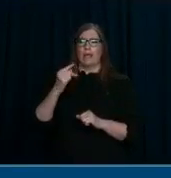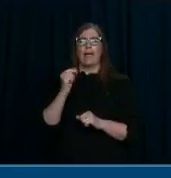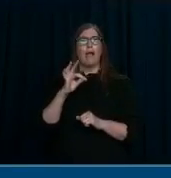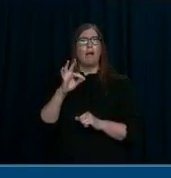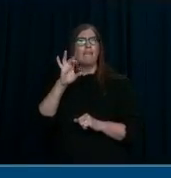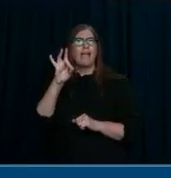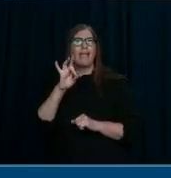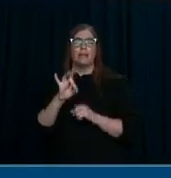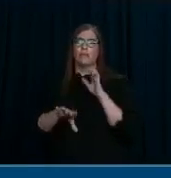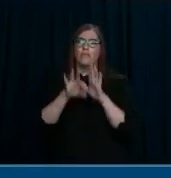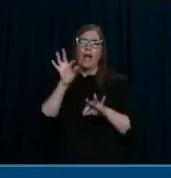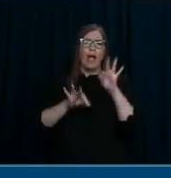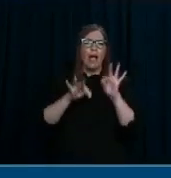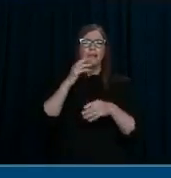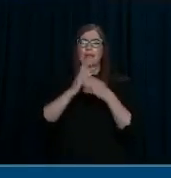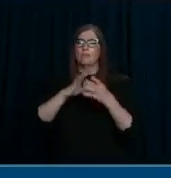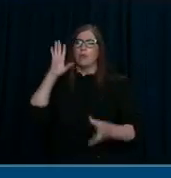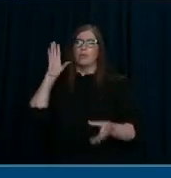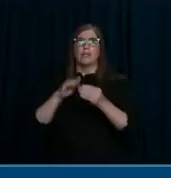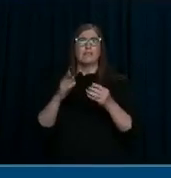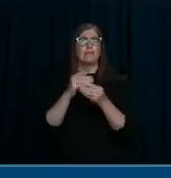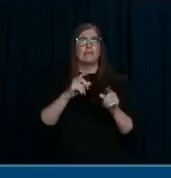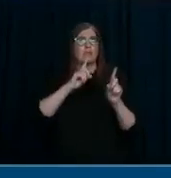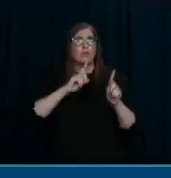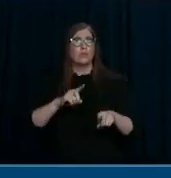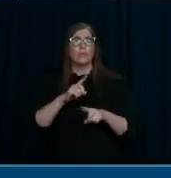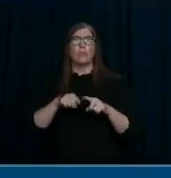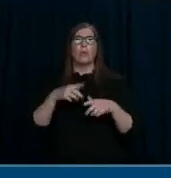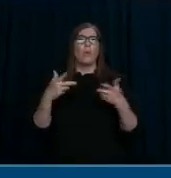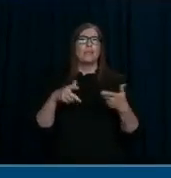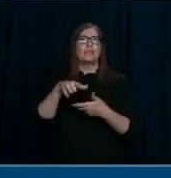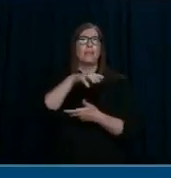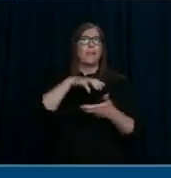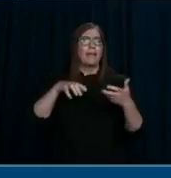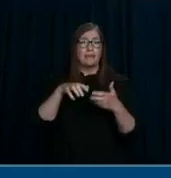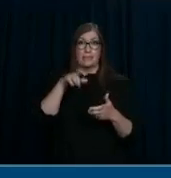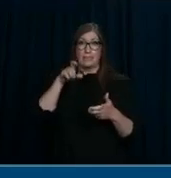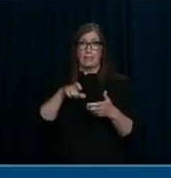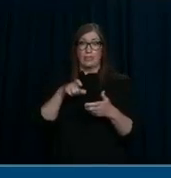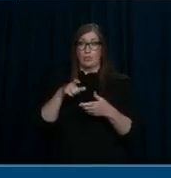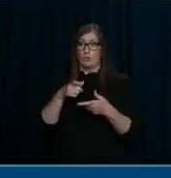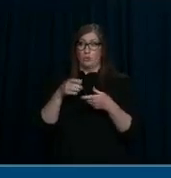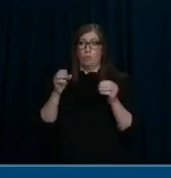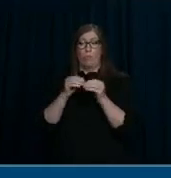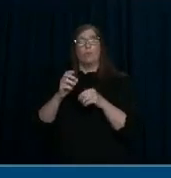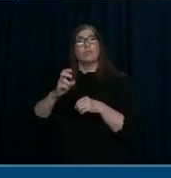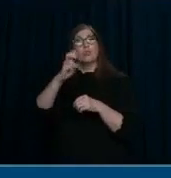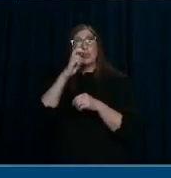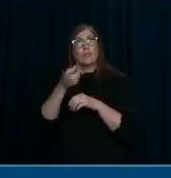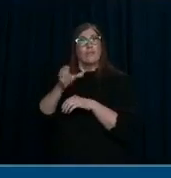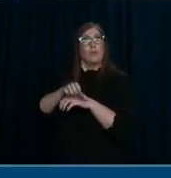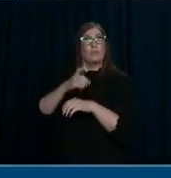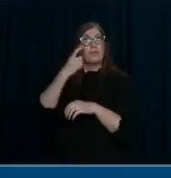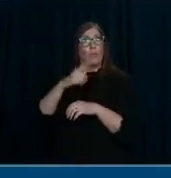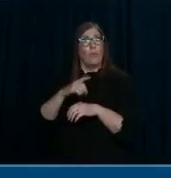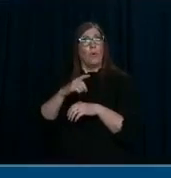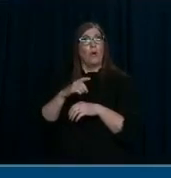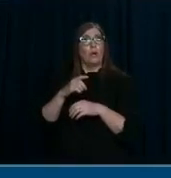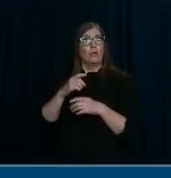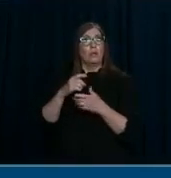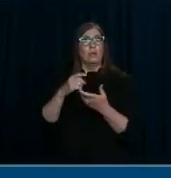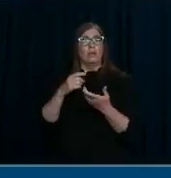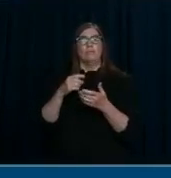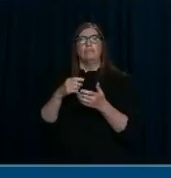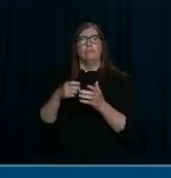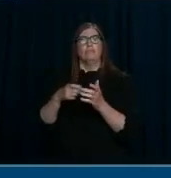comprehensive solution. What is the mix, do you think, between, do we need to trade stricter enforcement for a pathway to citizenship, or what do you